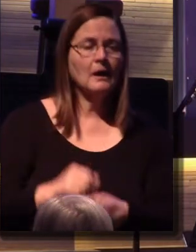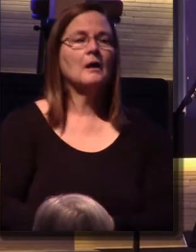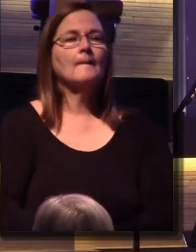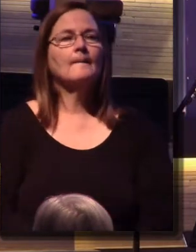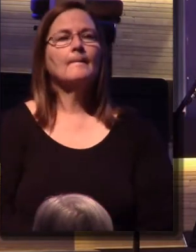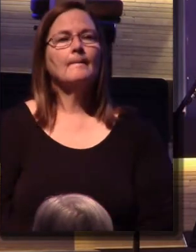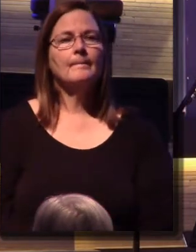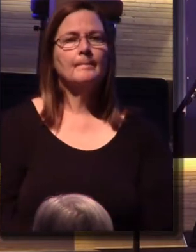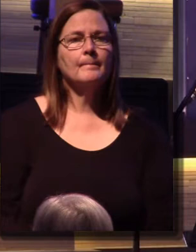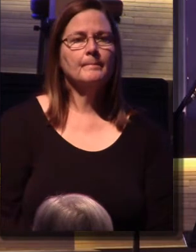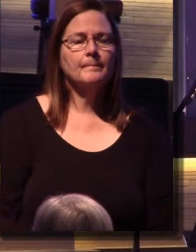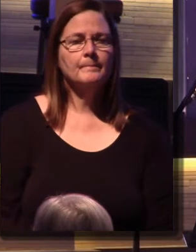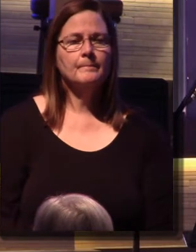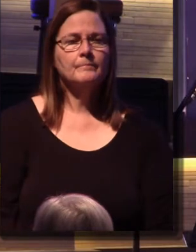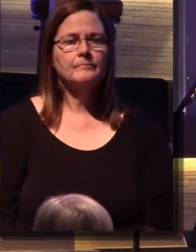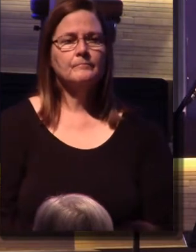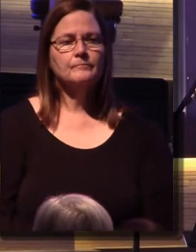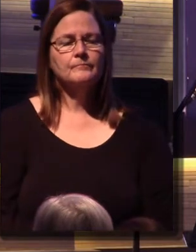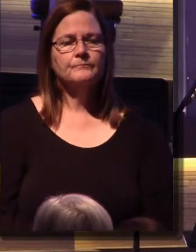And so